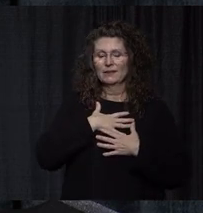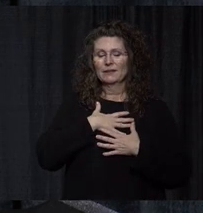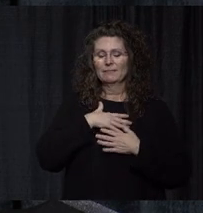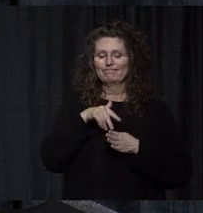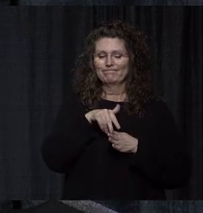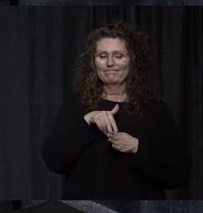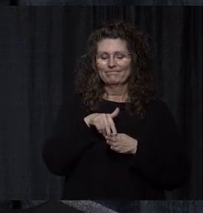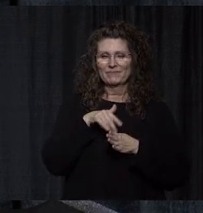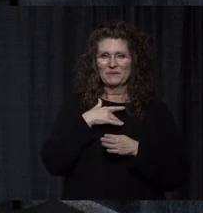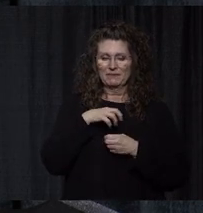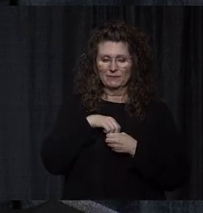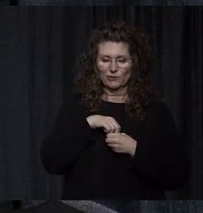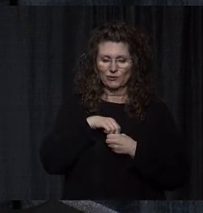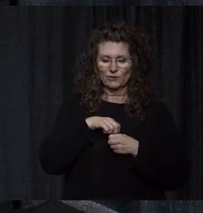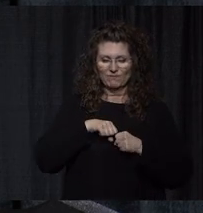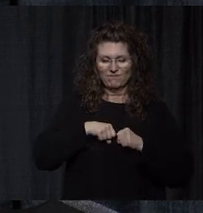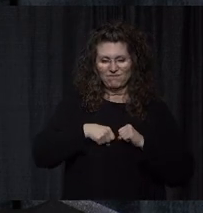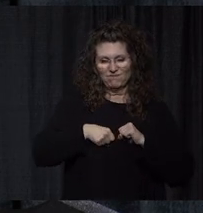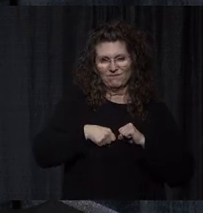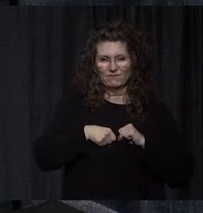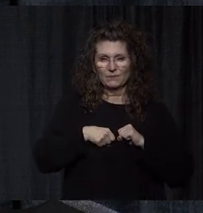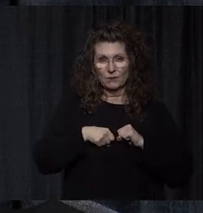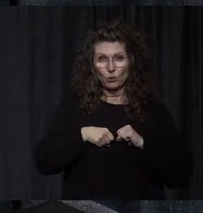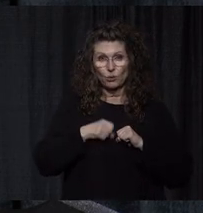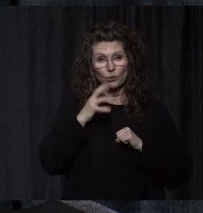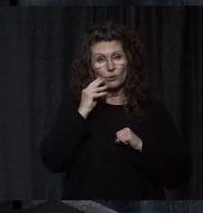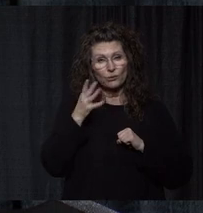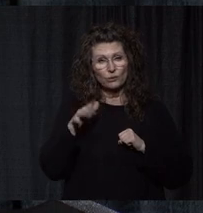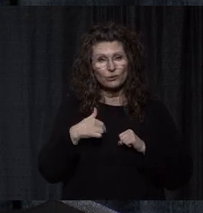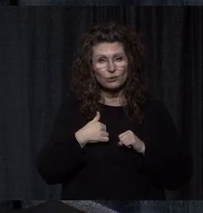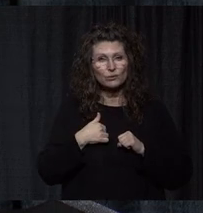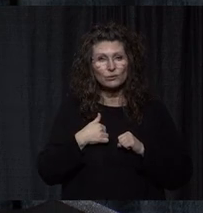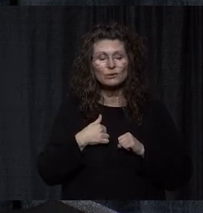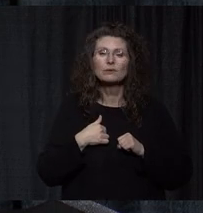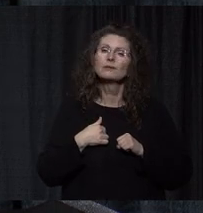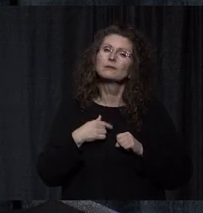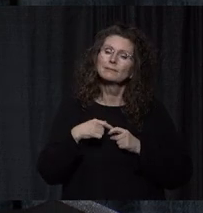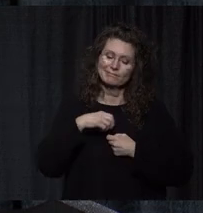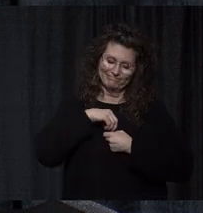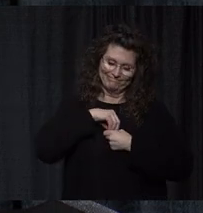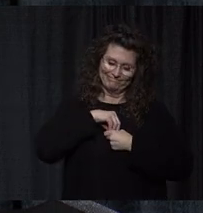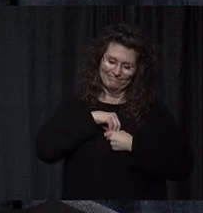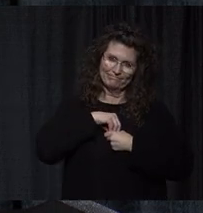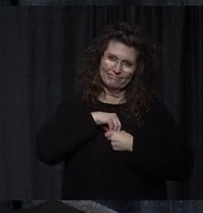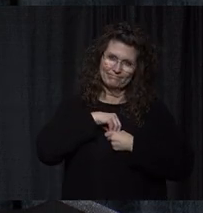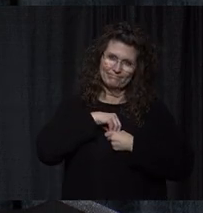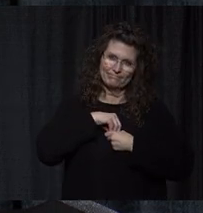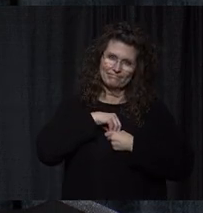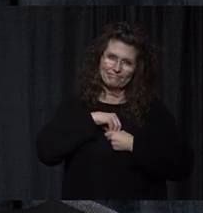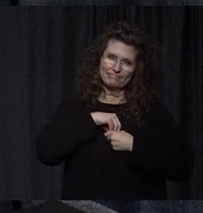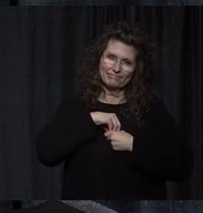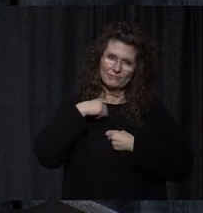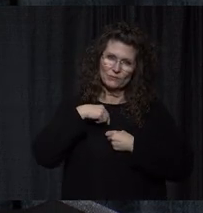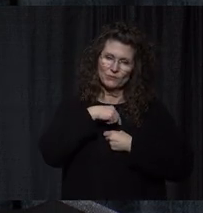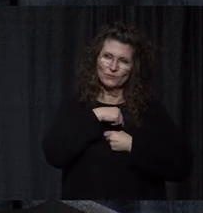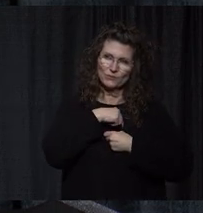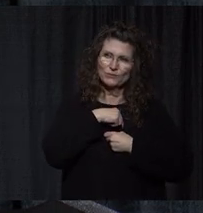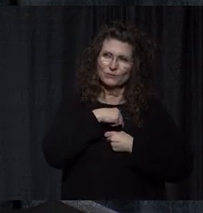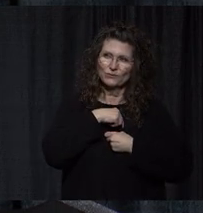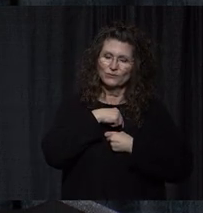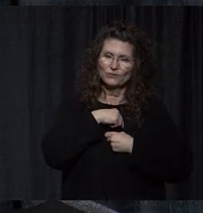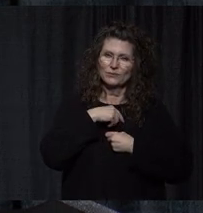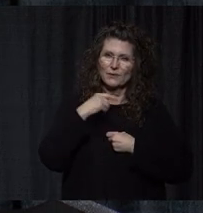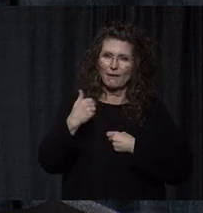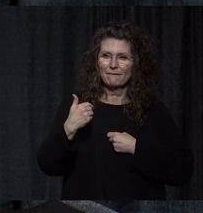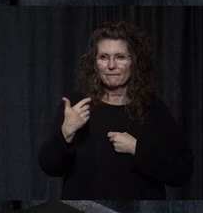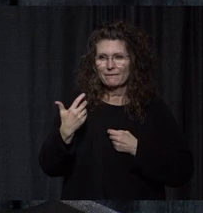it's tearing us apart. I've had those days. But within us, we also carry an incredible legacy of not